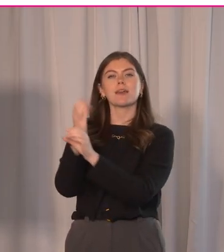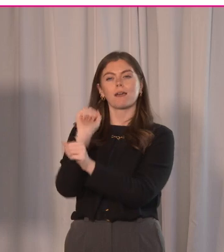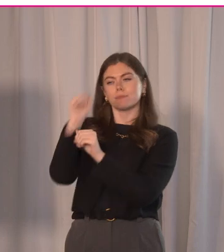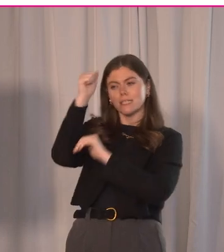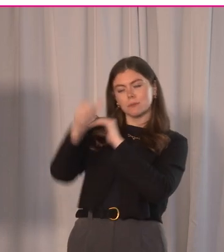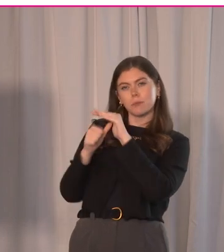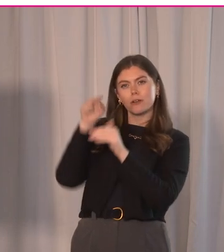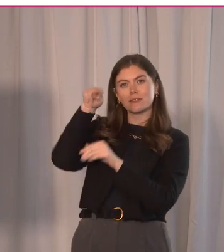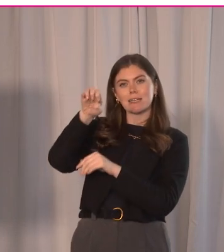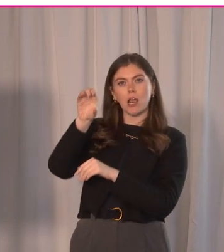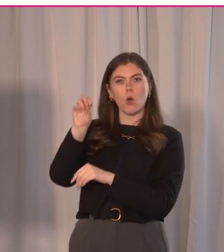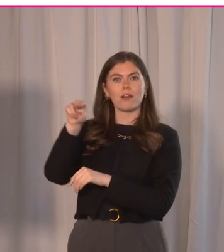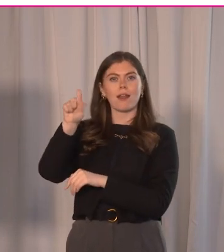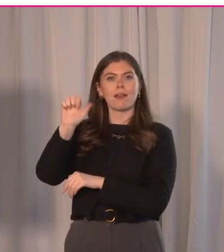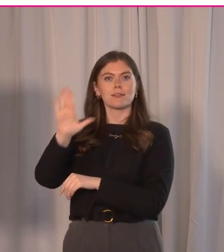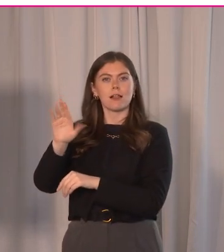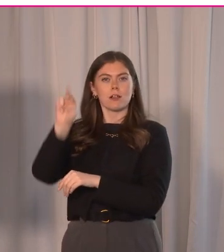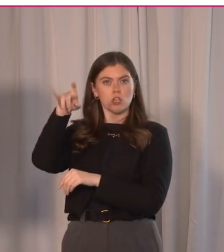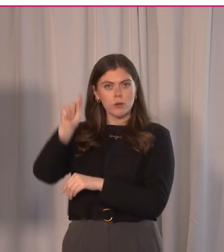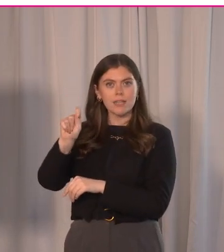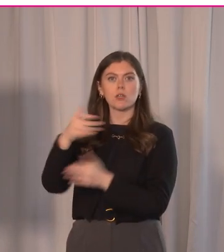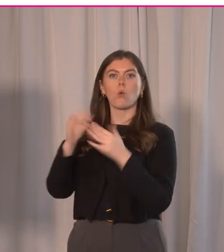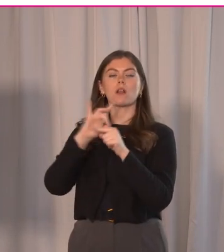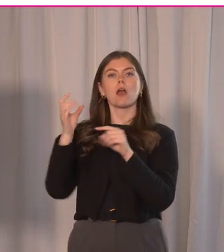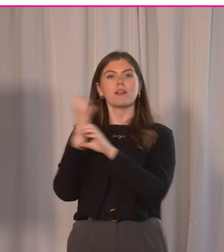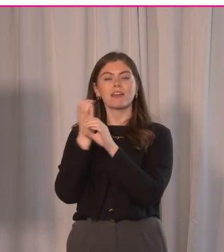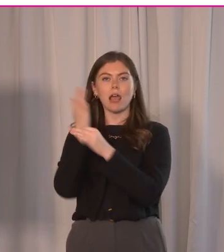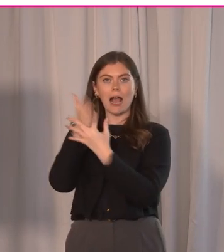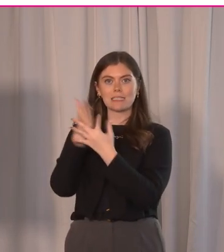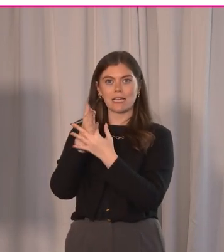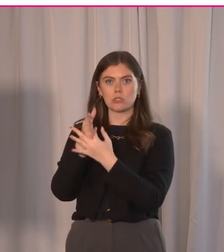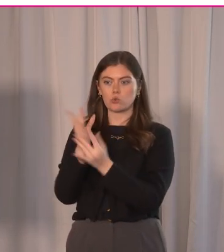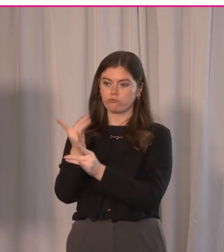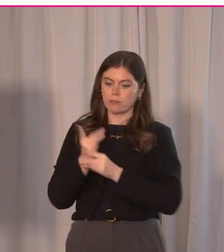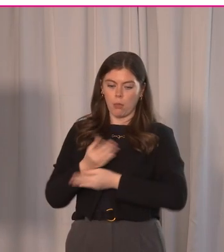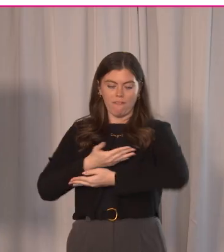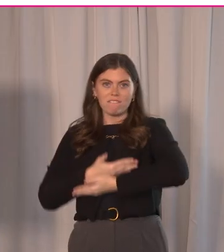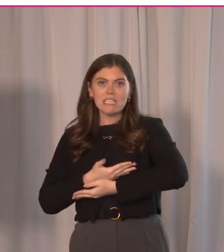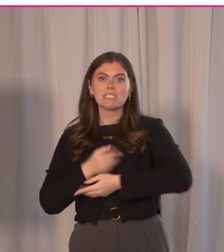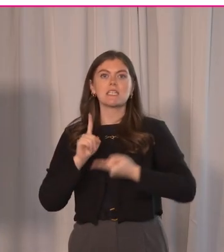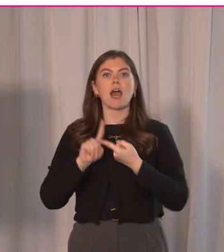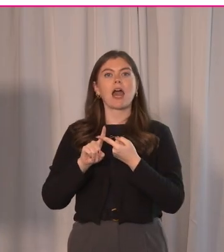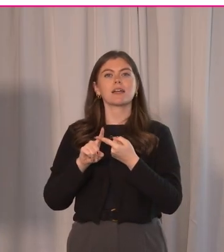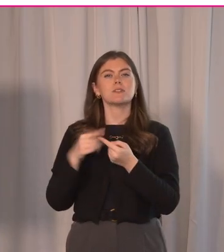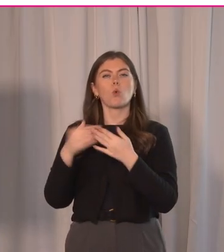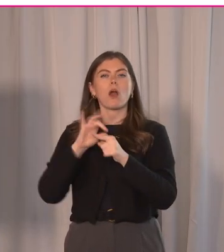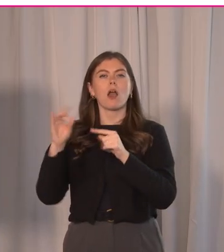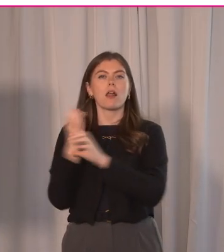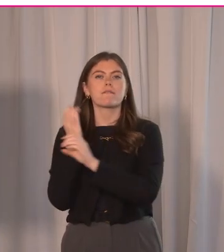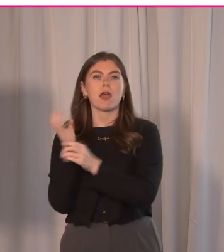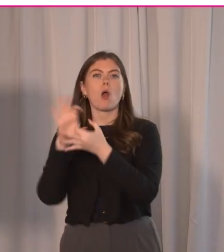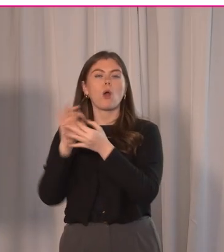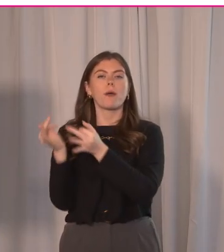unit, their care that they got for feeding, and the care they got in the home after birth.